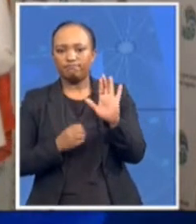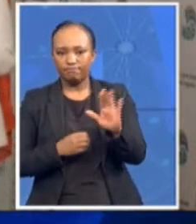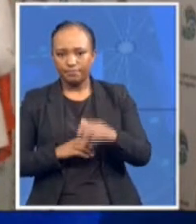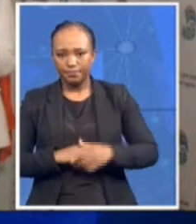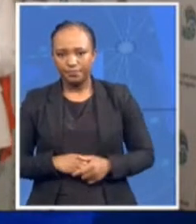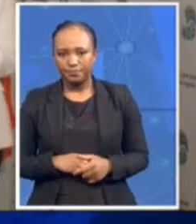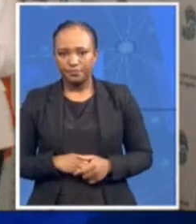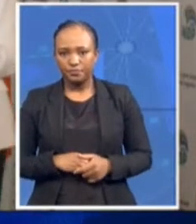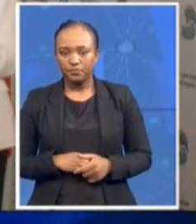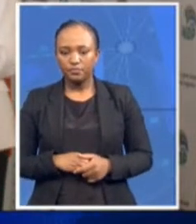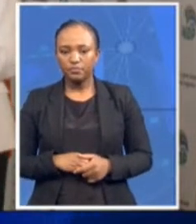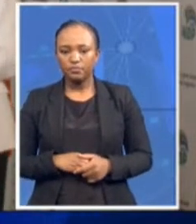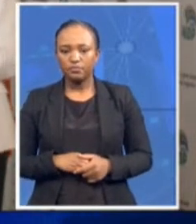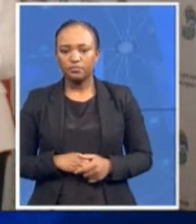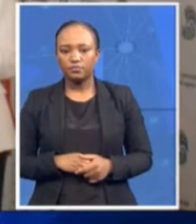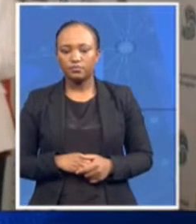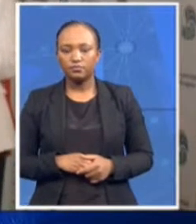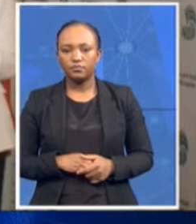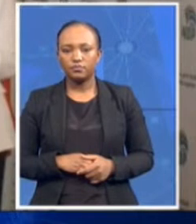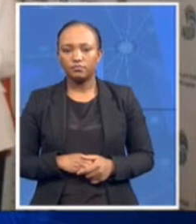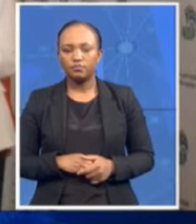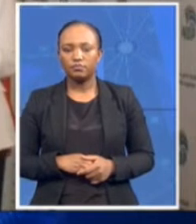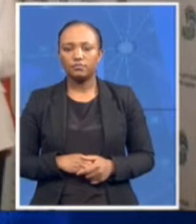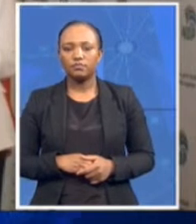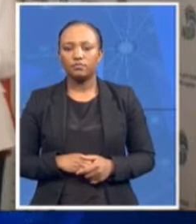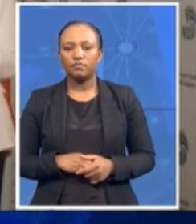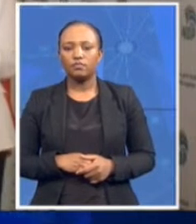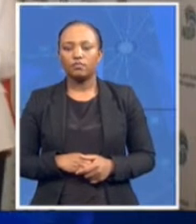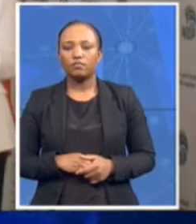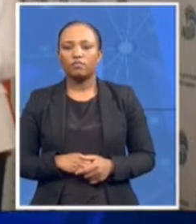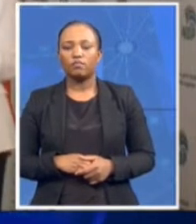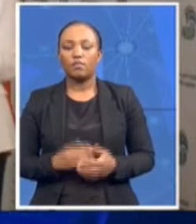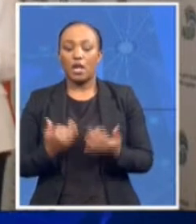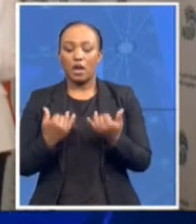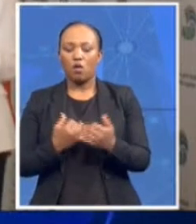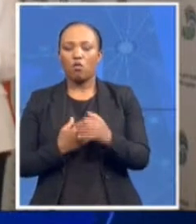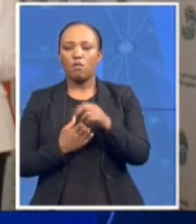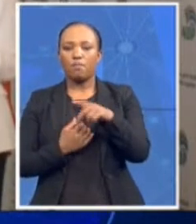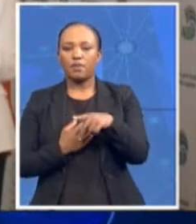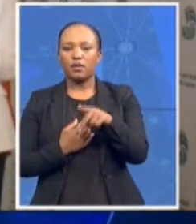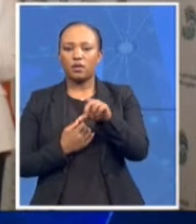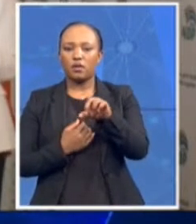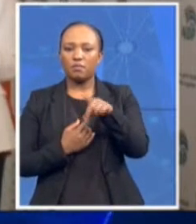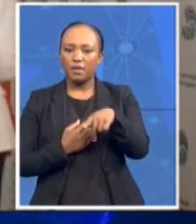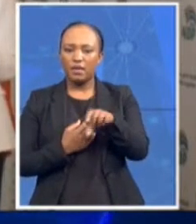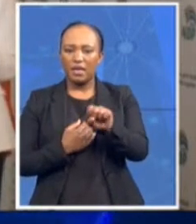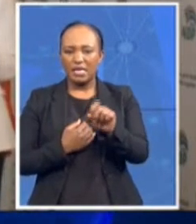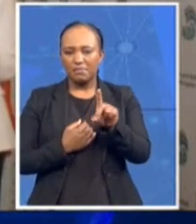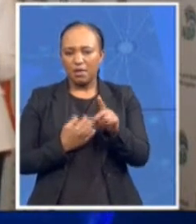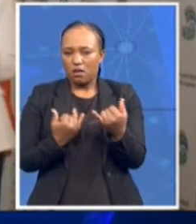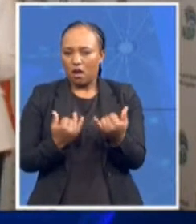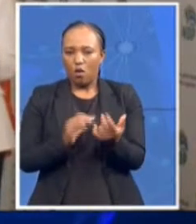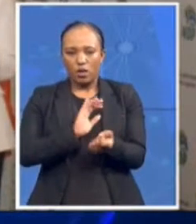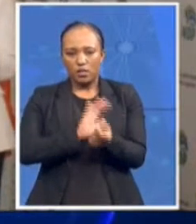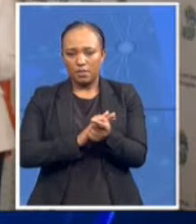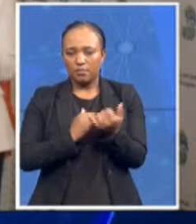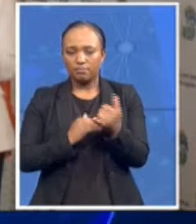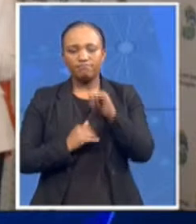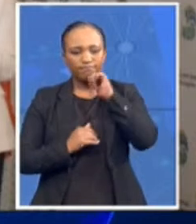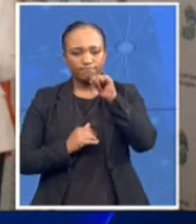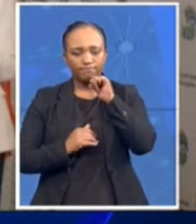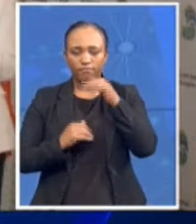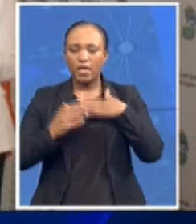The current status of the PESP. In spite of the administrative challenges of the PESP program, the